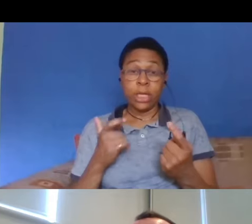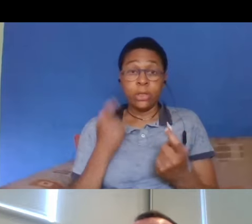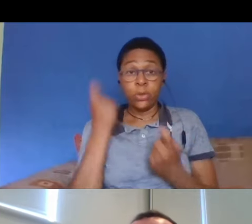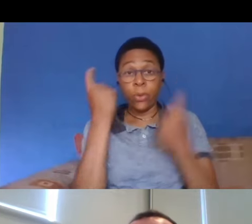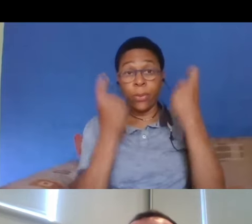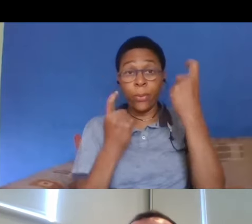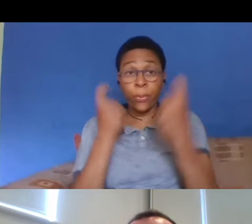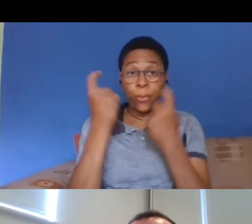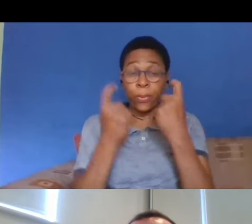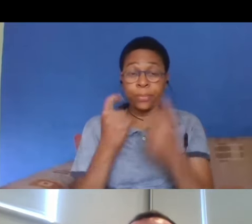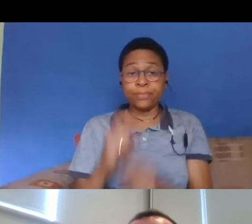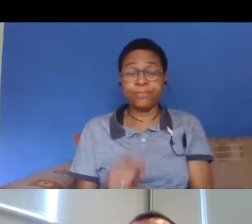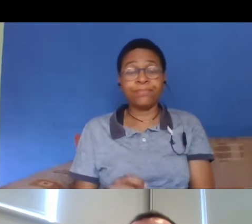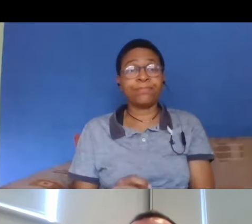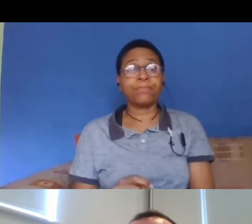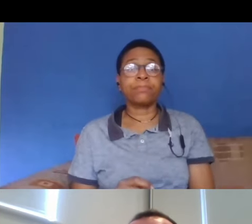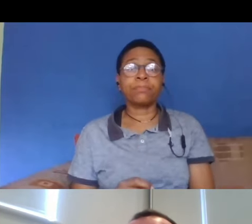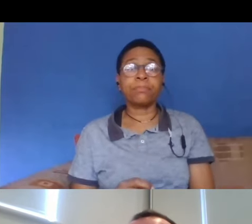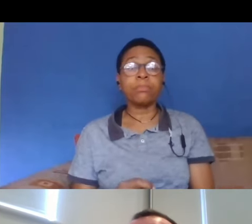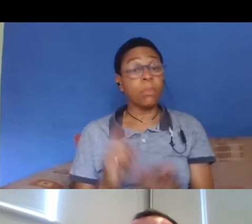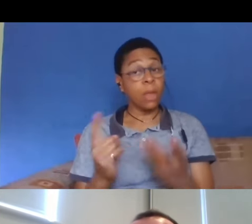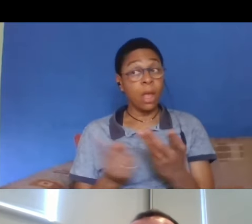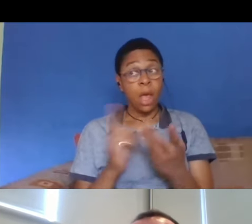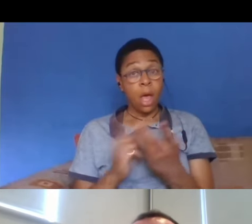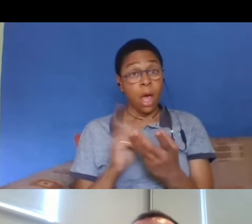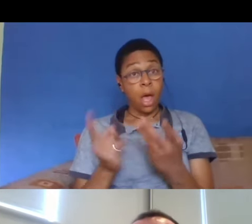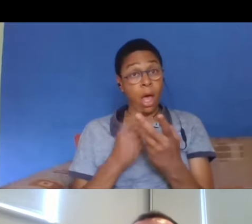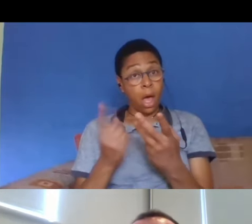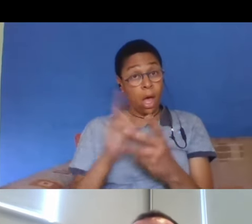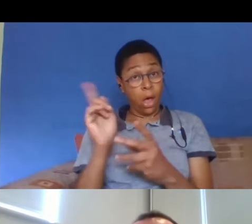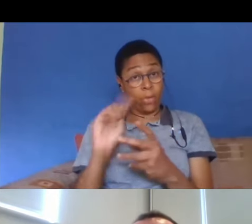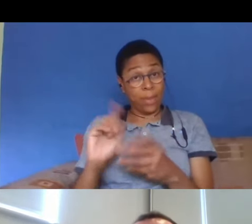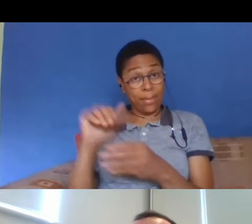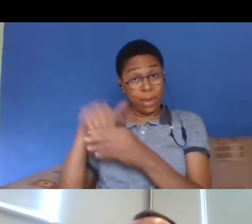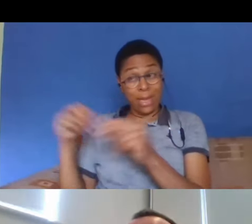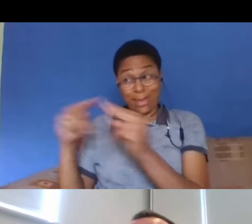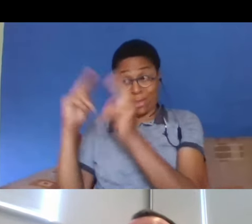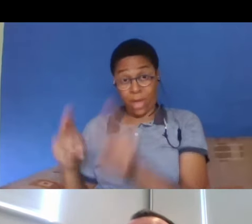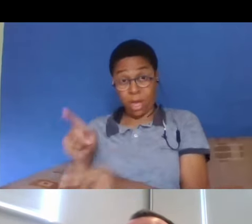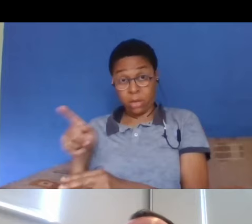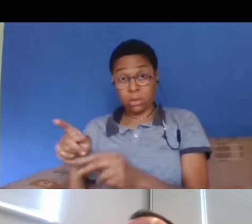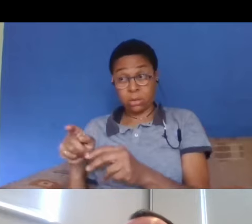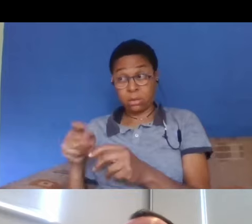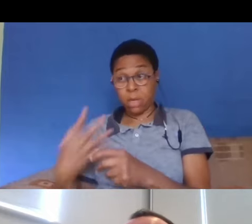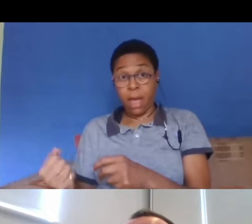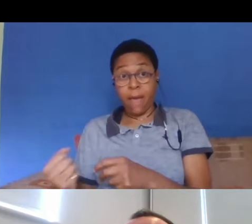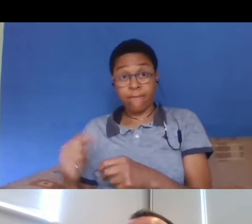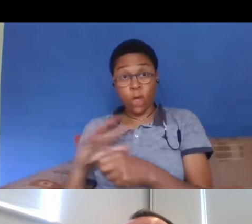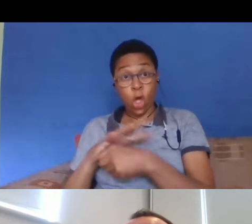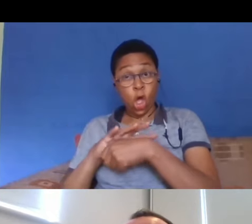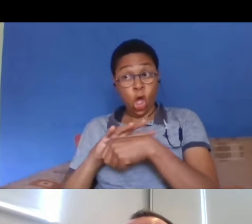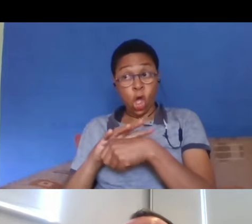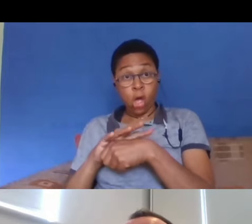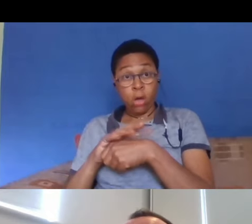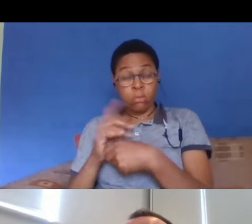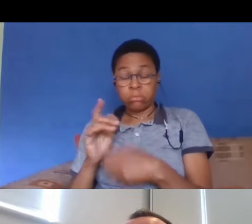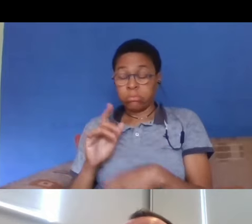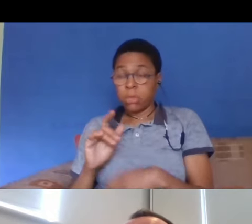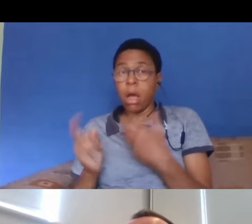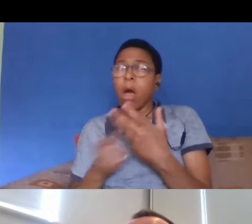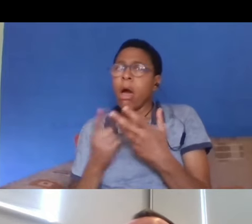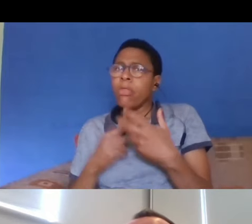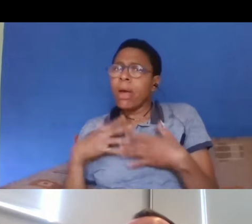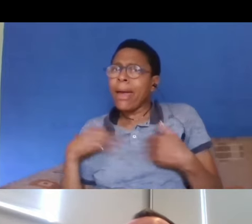You know, are the other members of that household carrying any comorbidities which may put them at